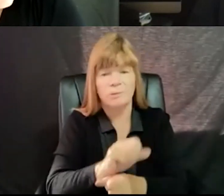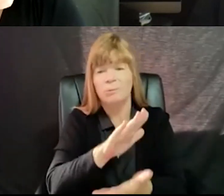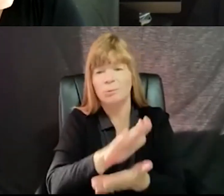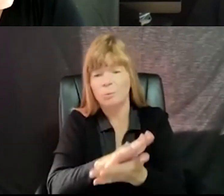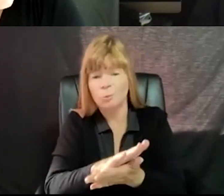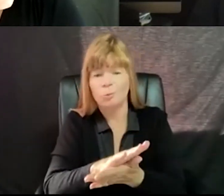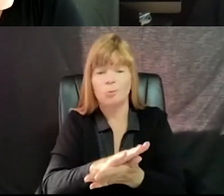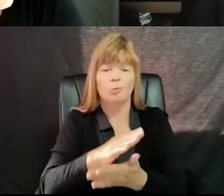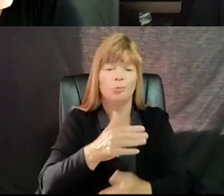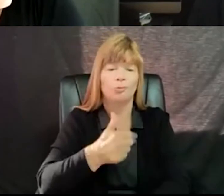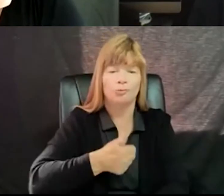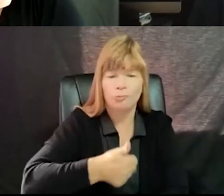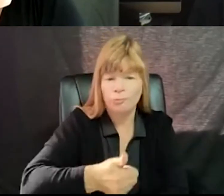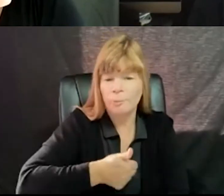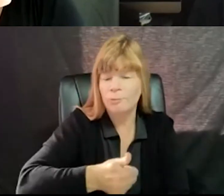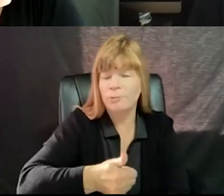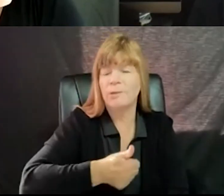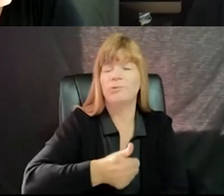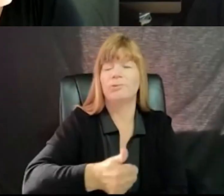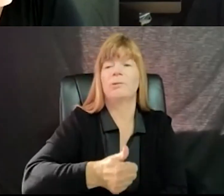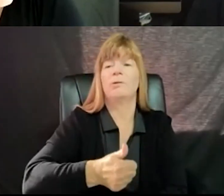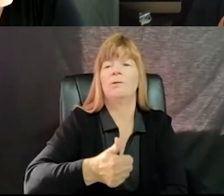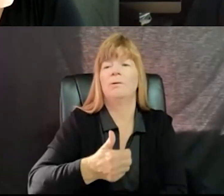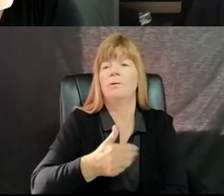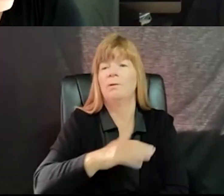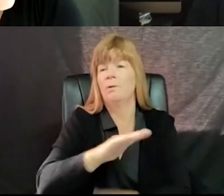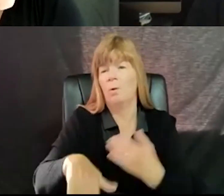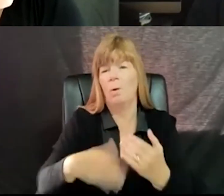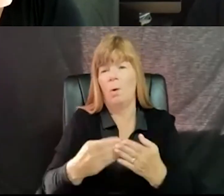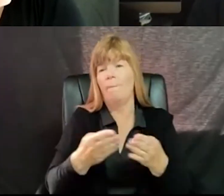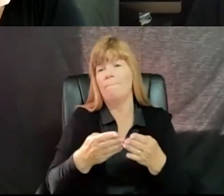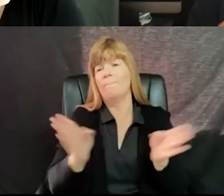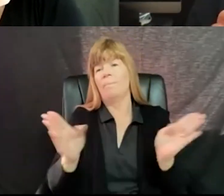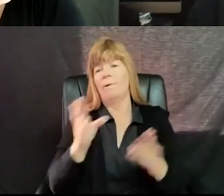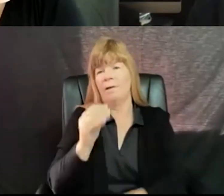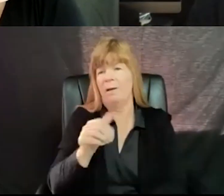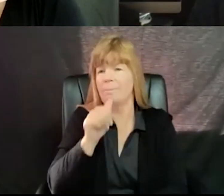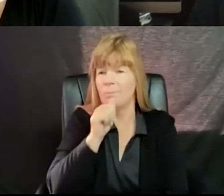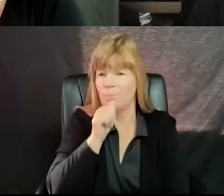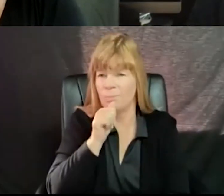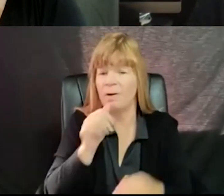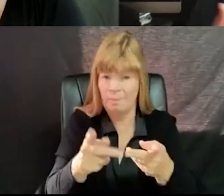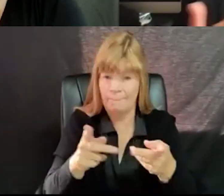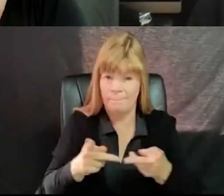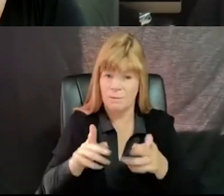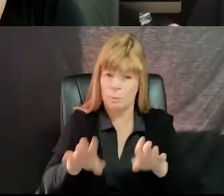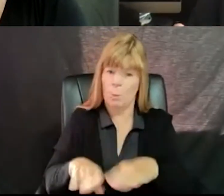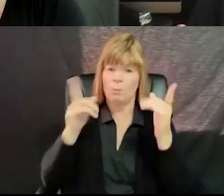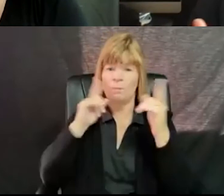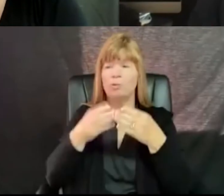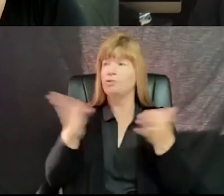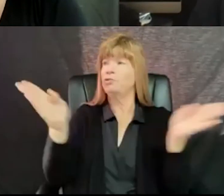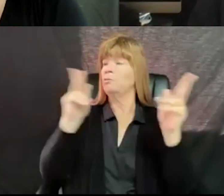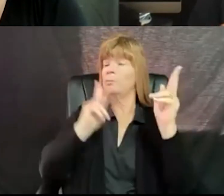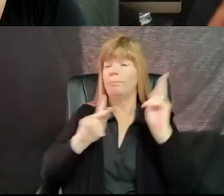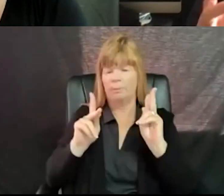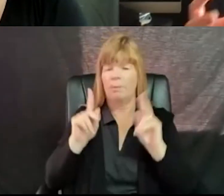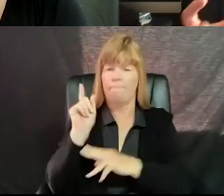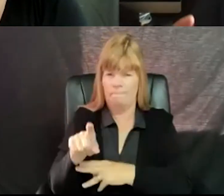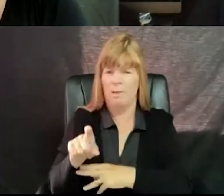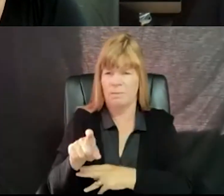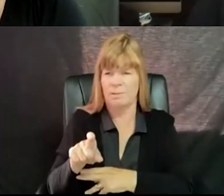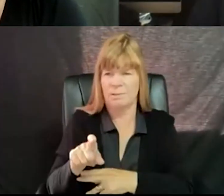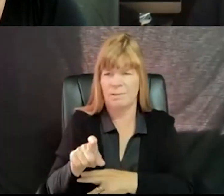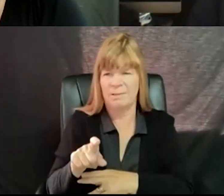transportation, and all public and private places that are open to general public. And it sounds kind